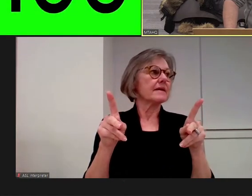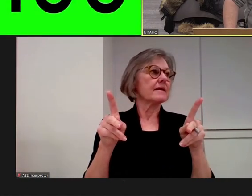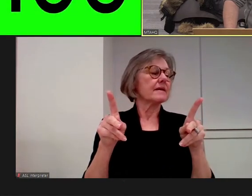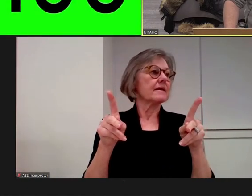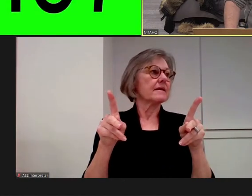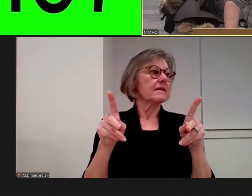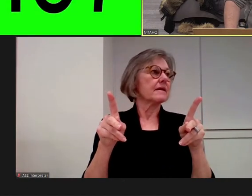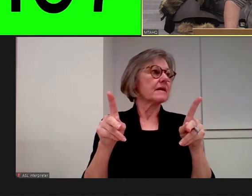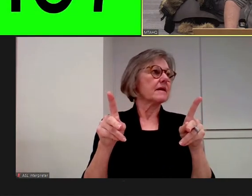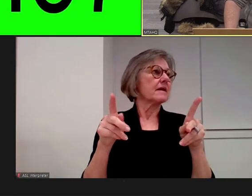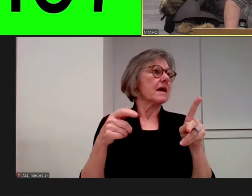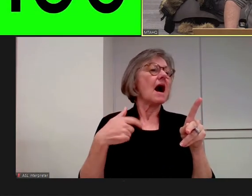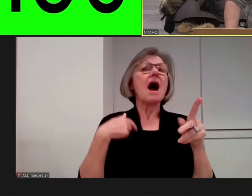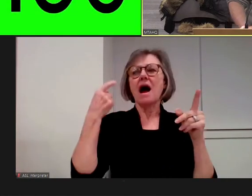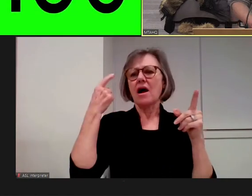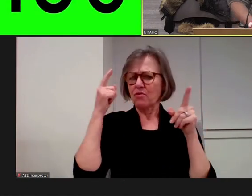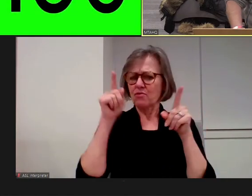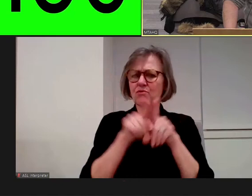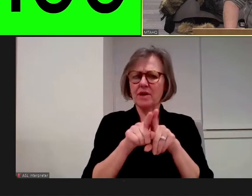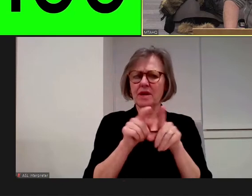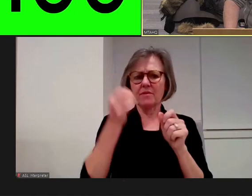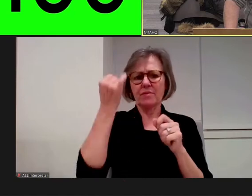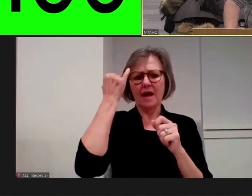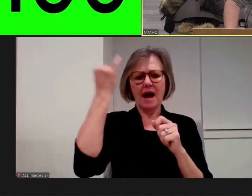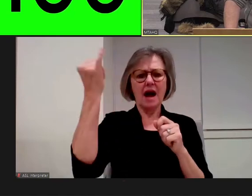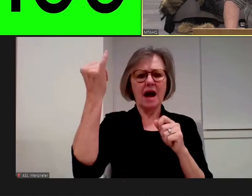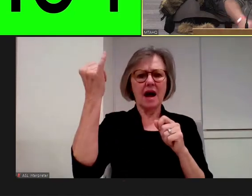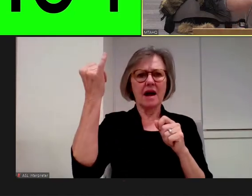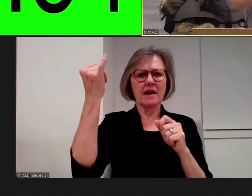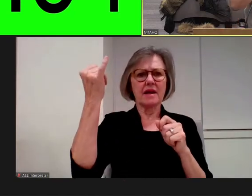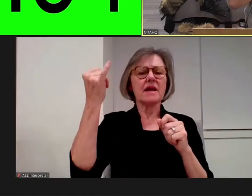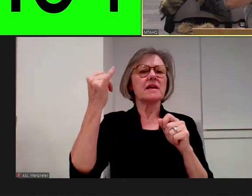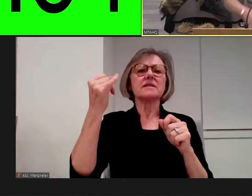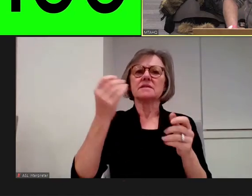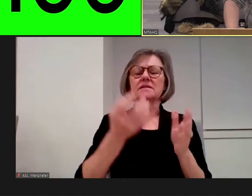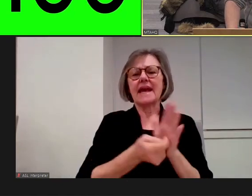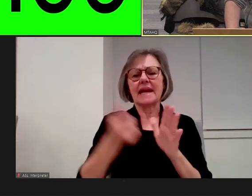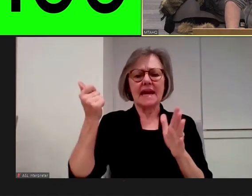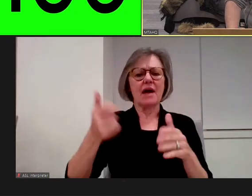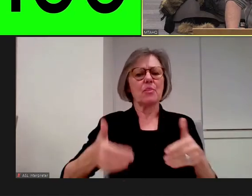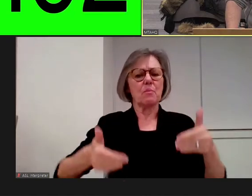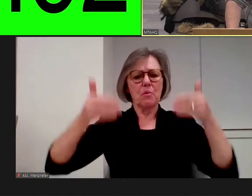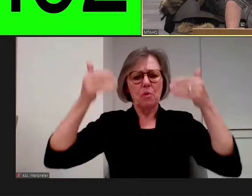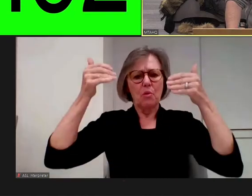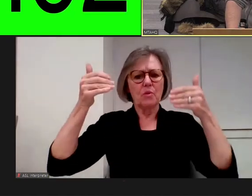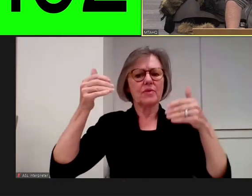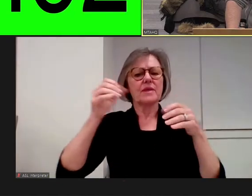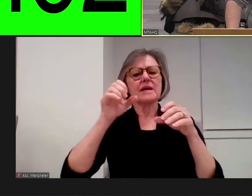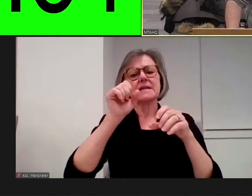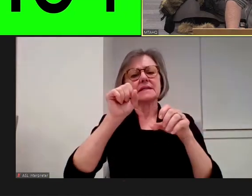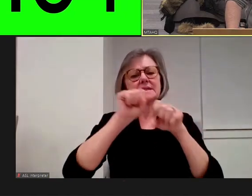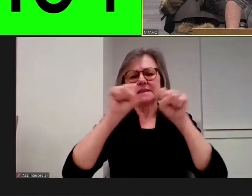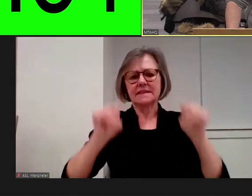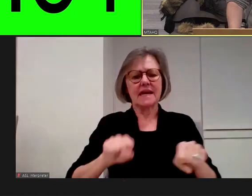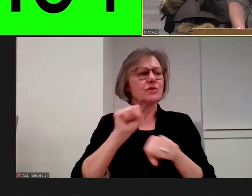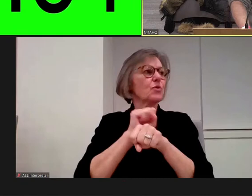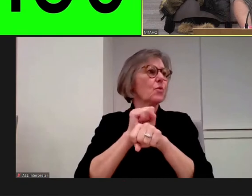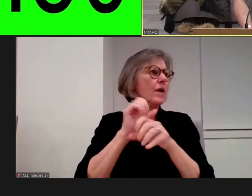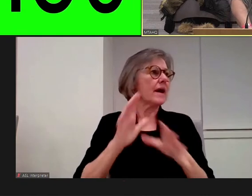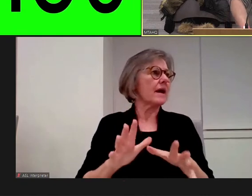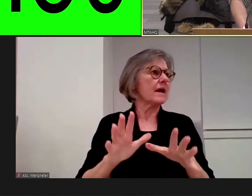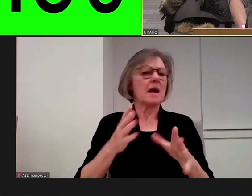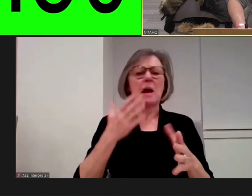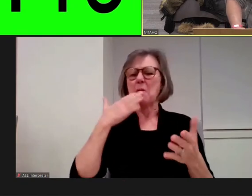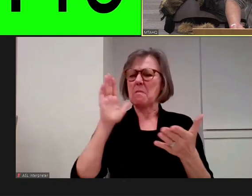I currently agree with the idea that taking out the subway booths, the station agents, is clearly a